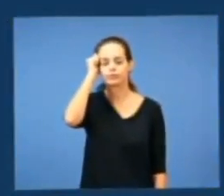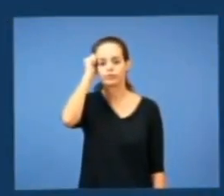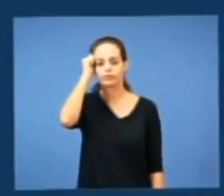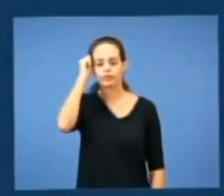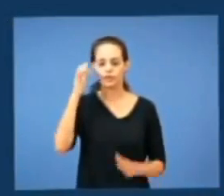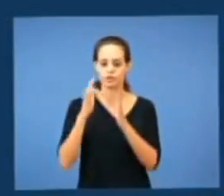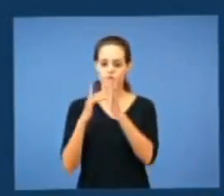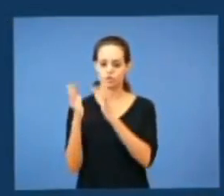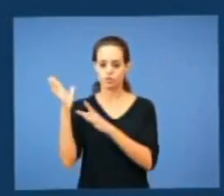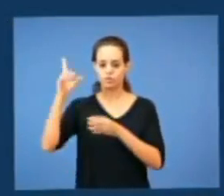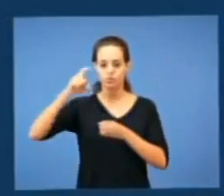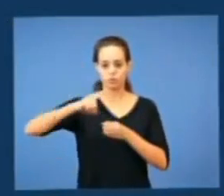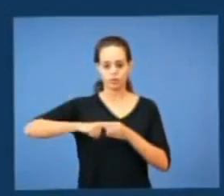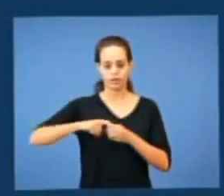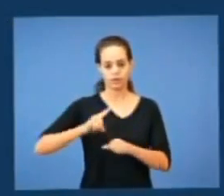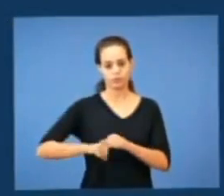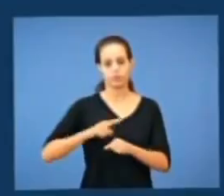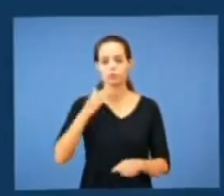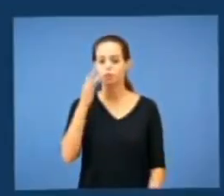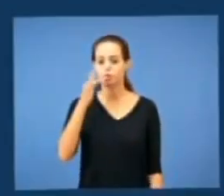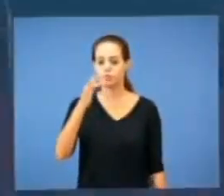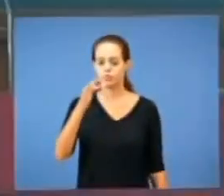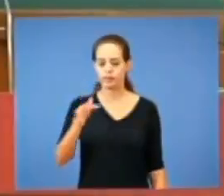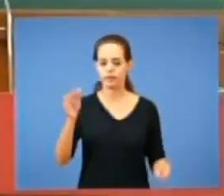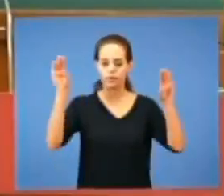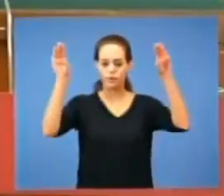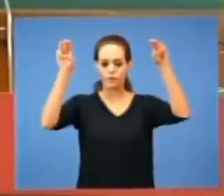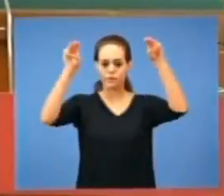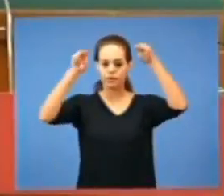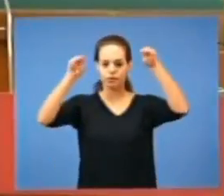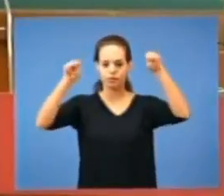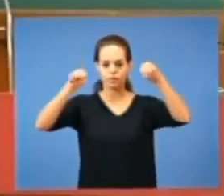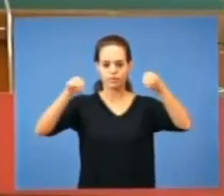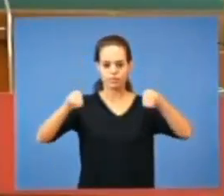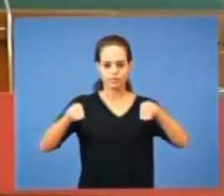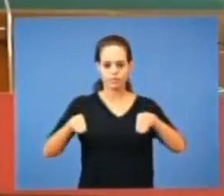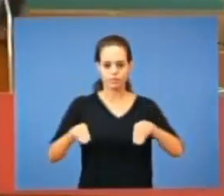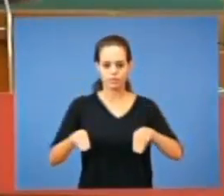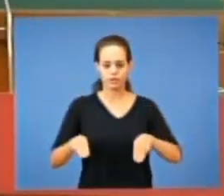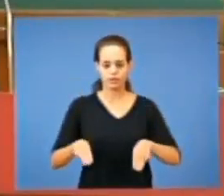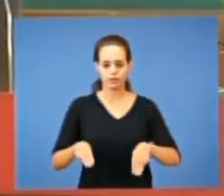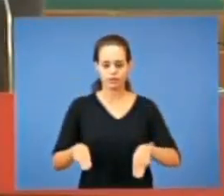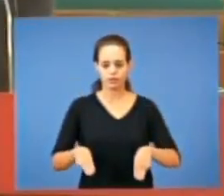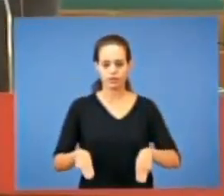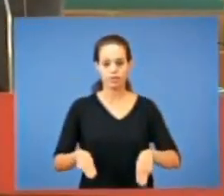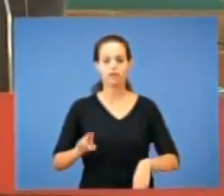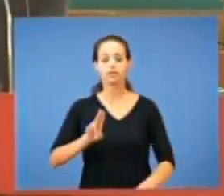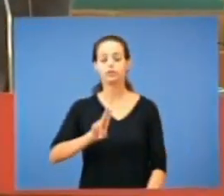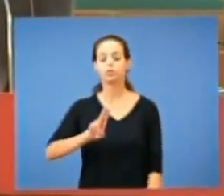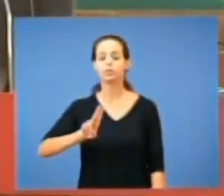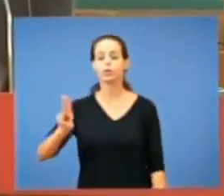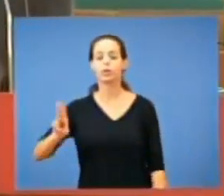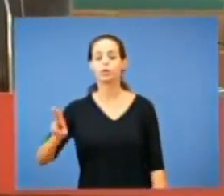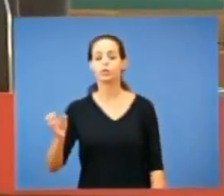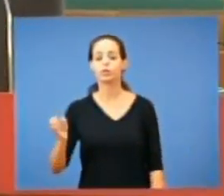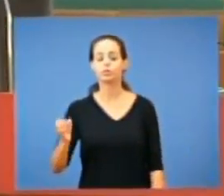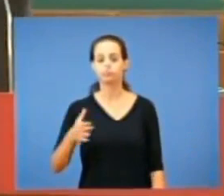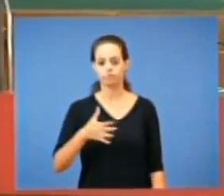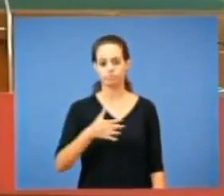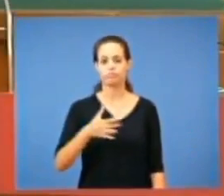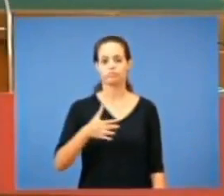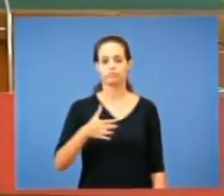the arrival of the Lord, which is near. The manna, the new name. Want more than